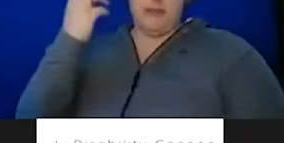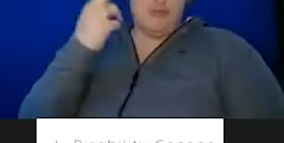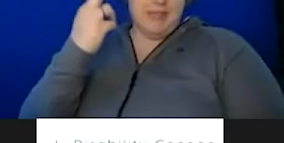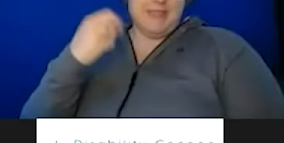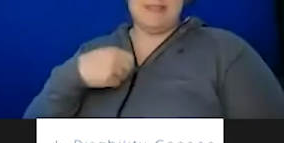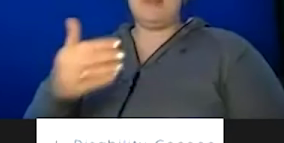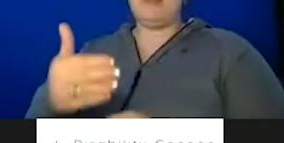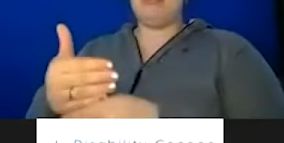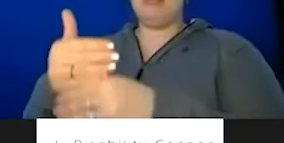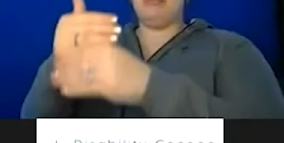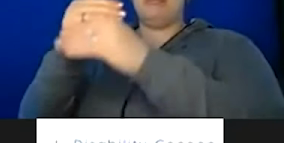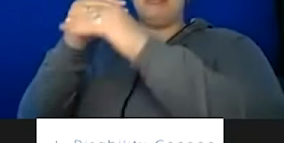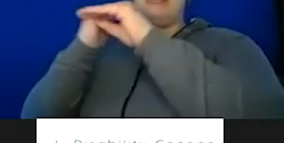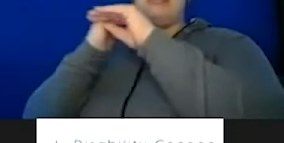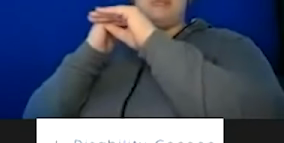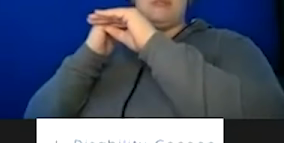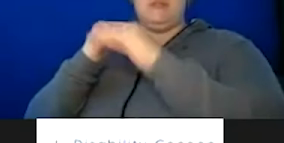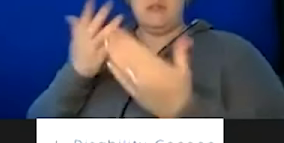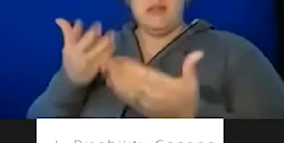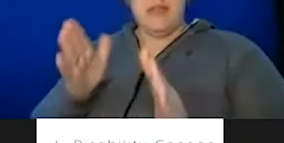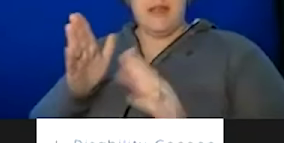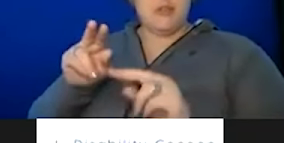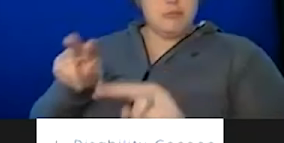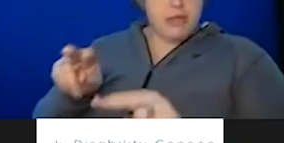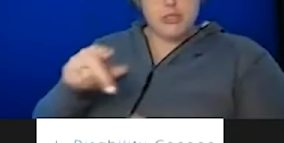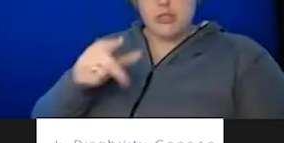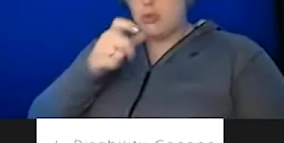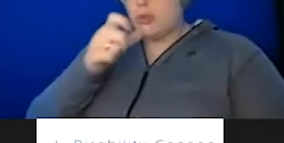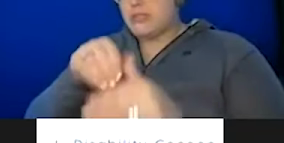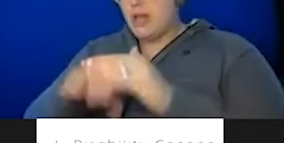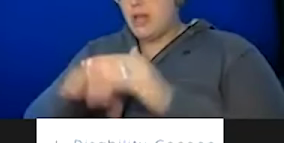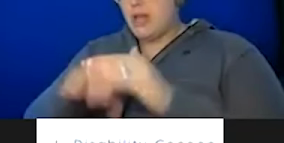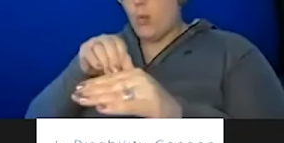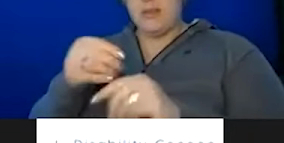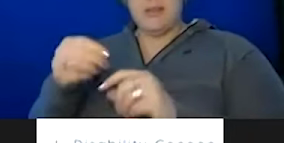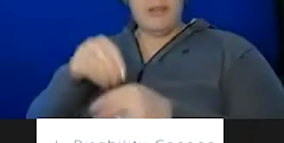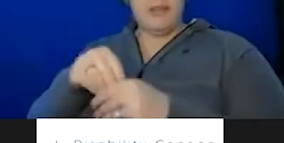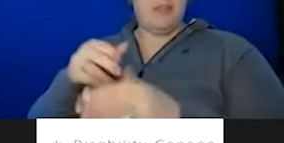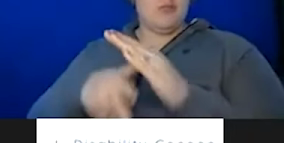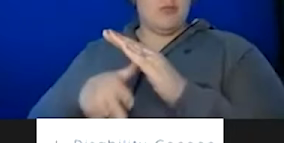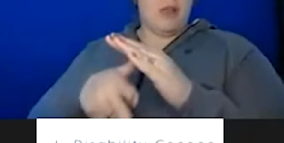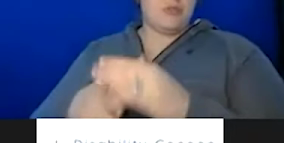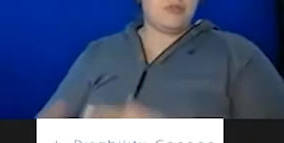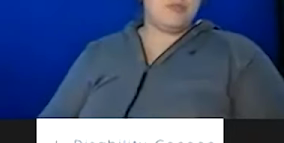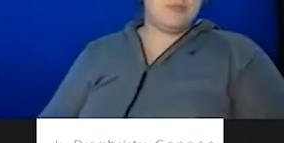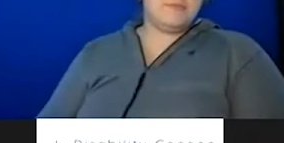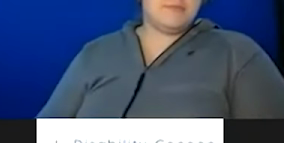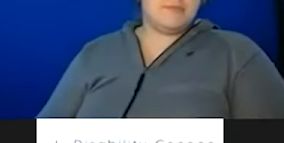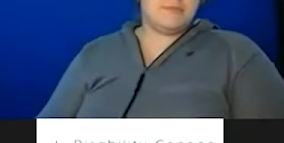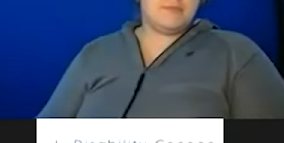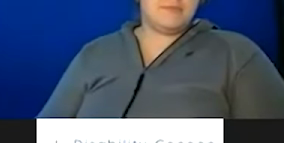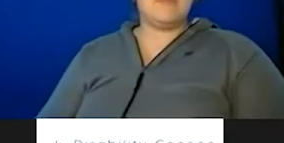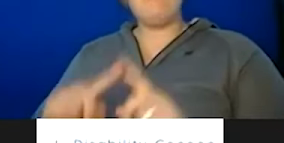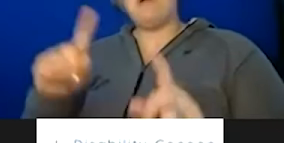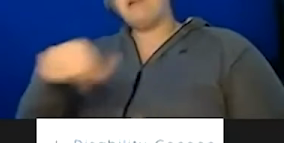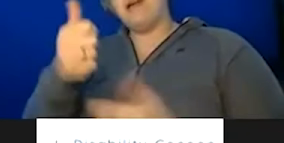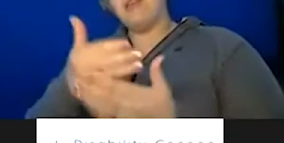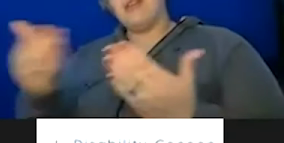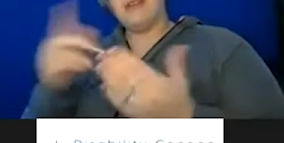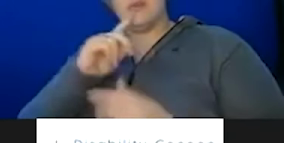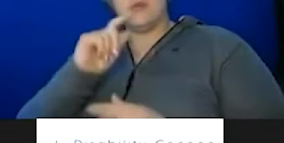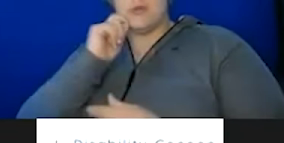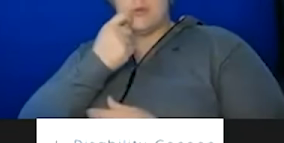monitor, who maybe is coming and going, in and out of the garage of your house. But the other thing that's really cool about it is you also then have